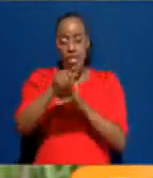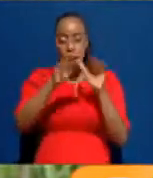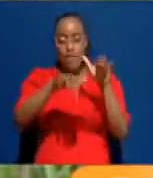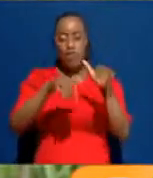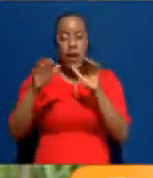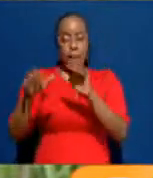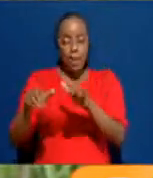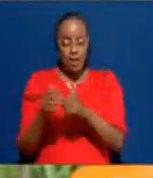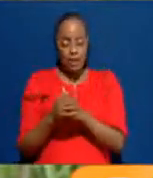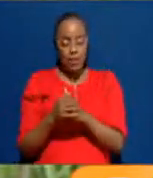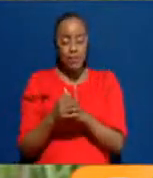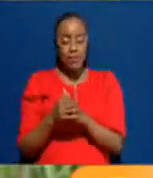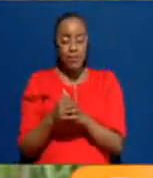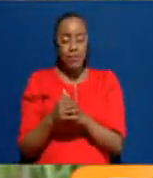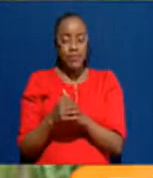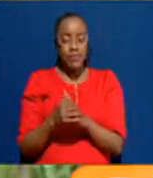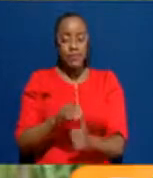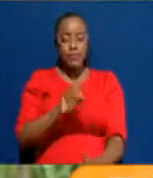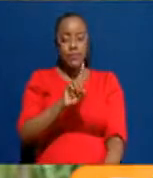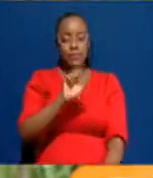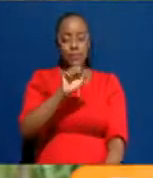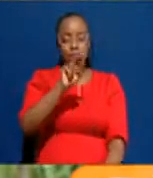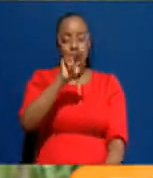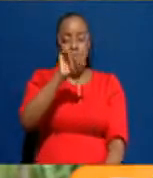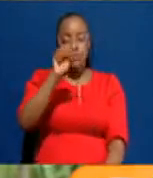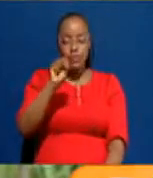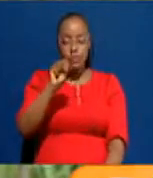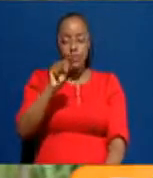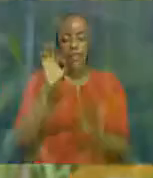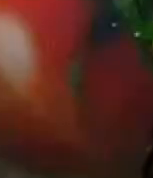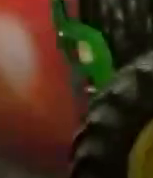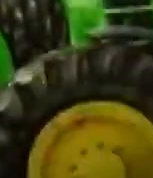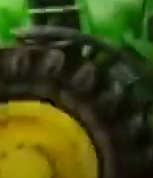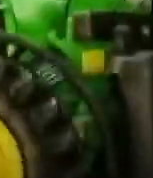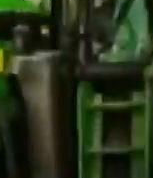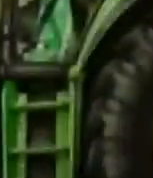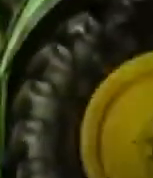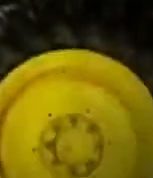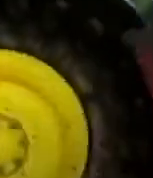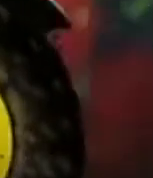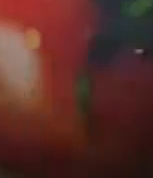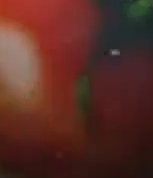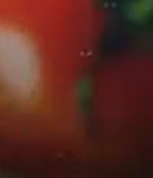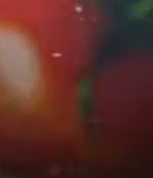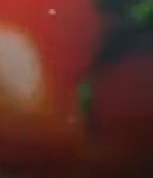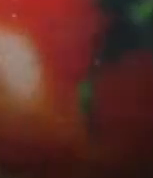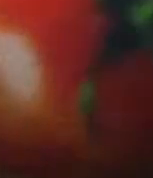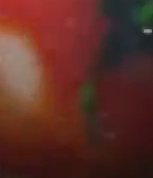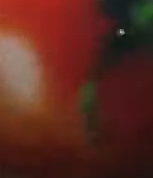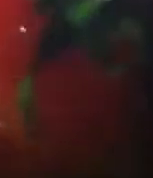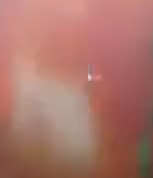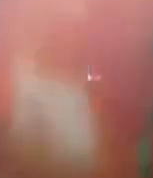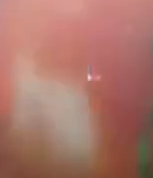farming. Dennis Otieno, Smart Farm. Smart Farm, brought to you by Equity.